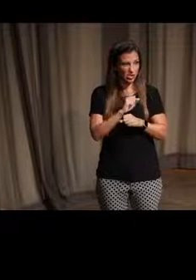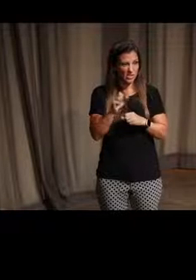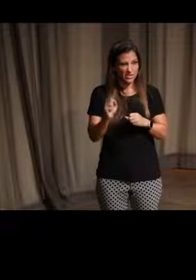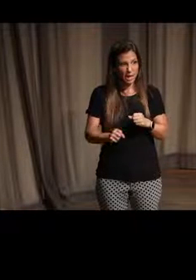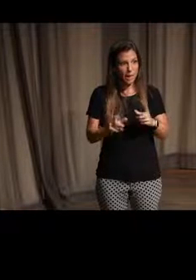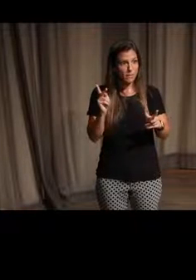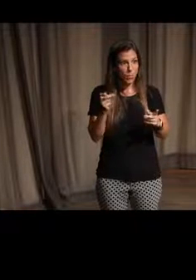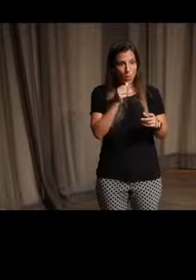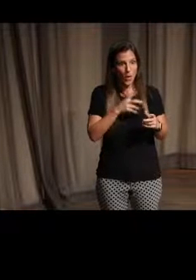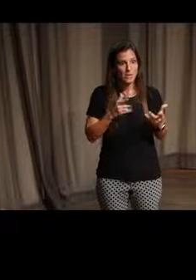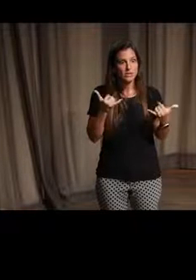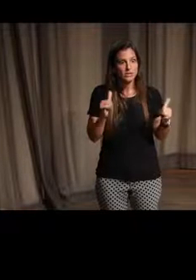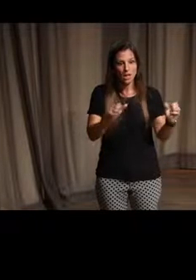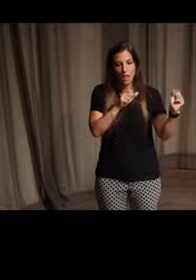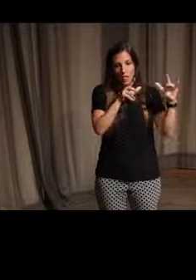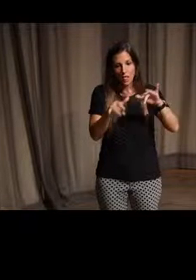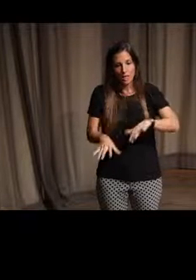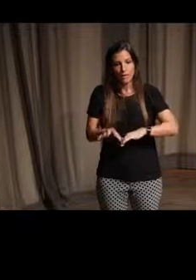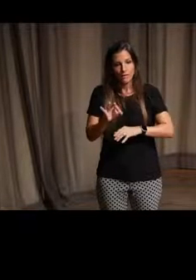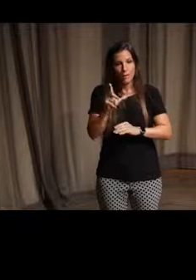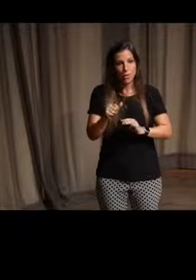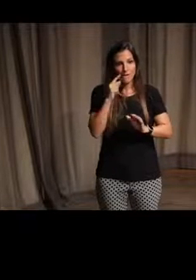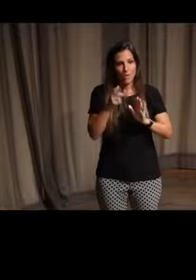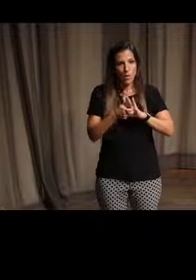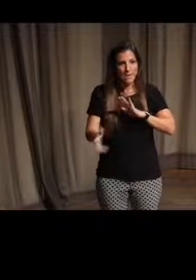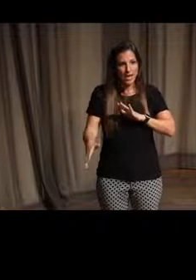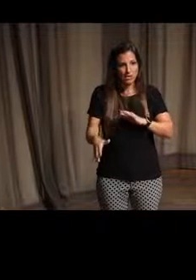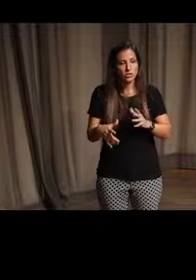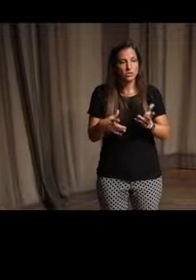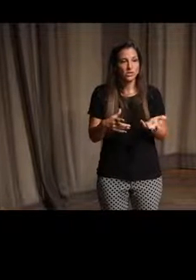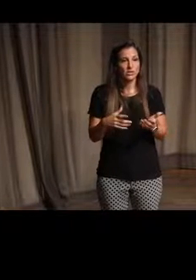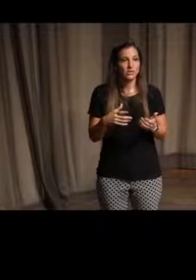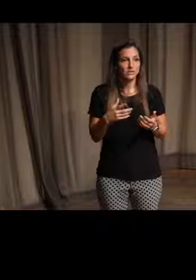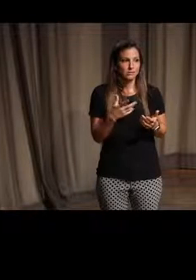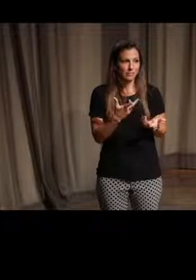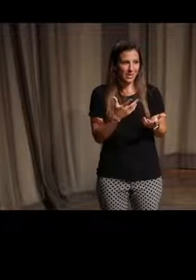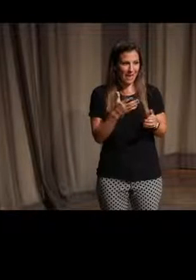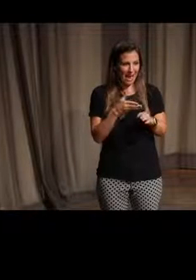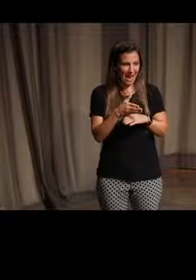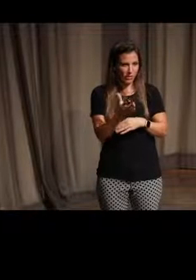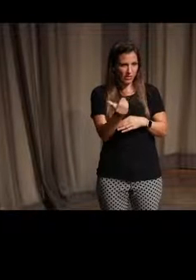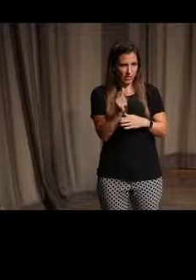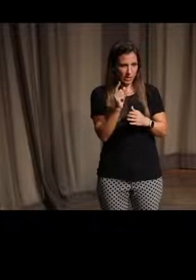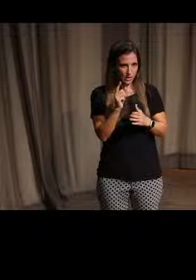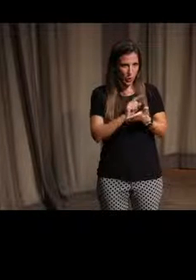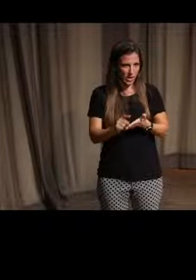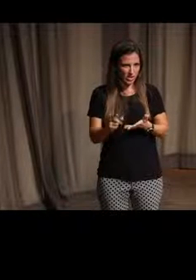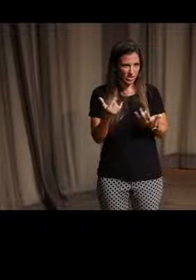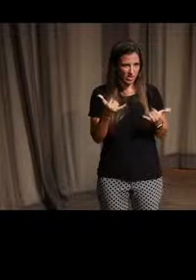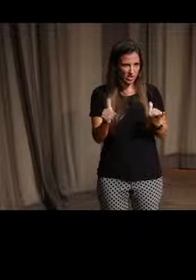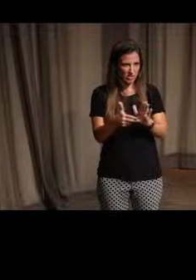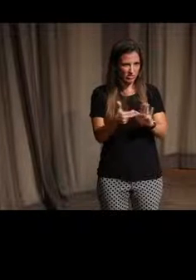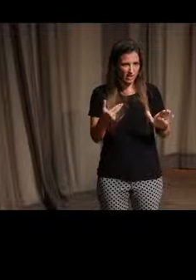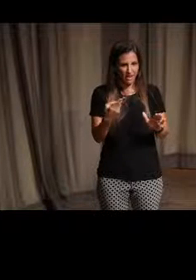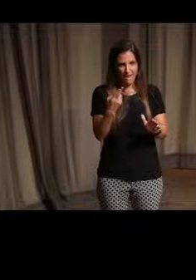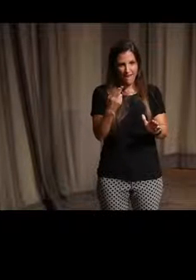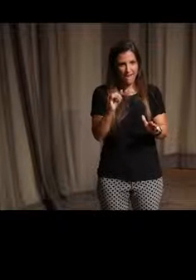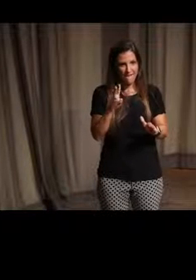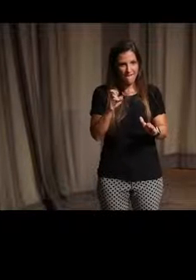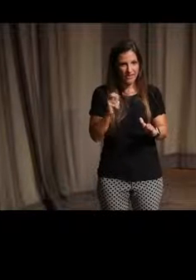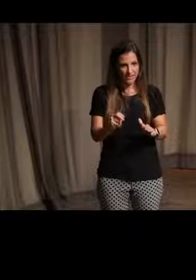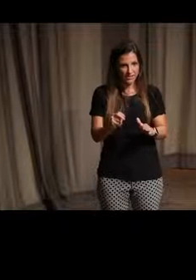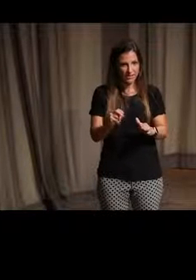women are still coming to Florida to receive abortion care after 15 weeks because we're still considered a haven state for